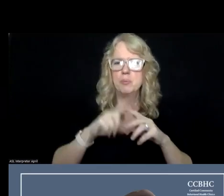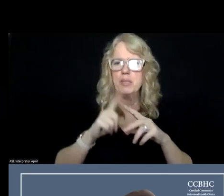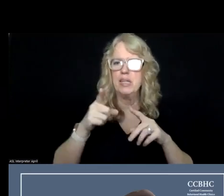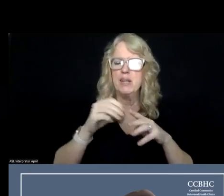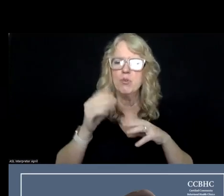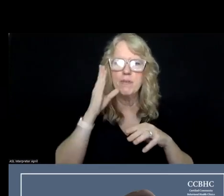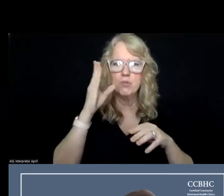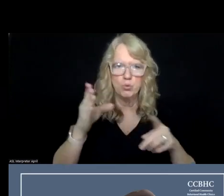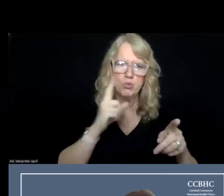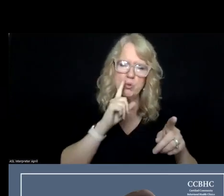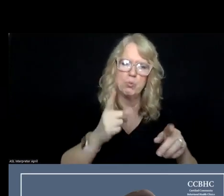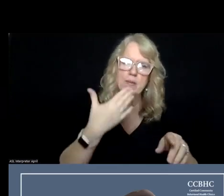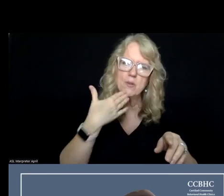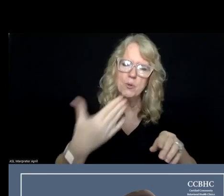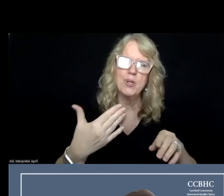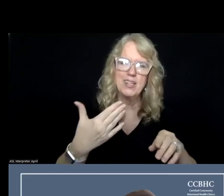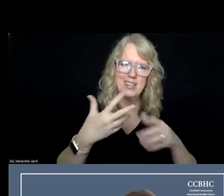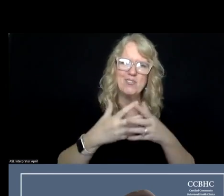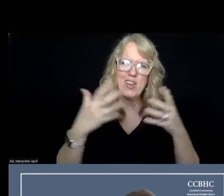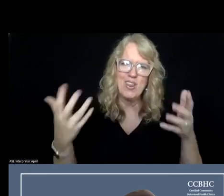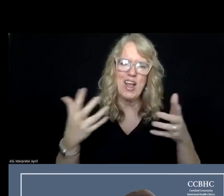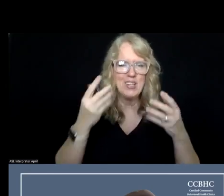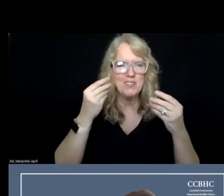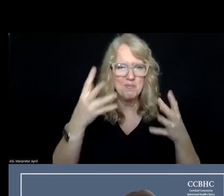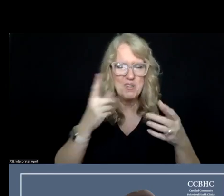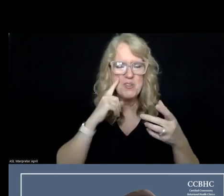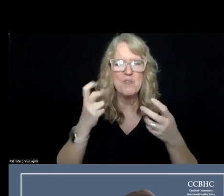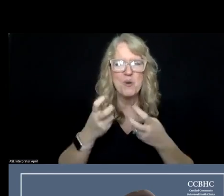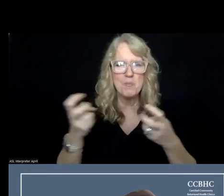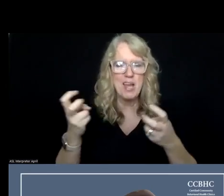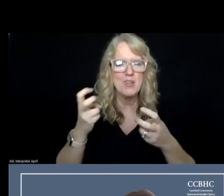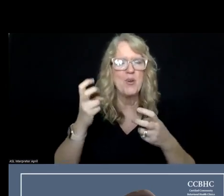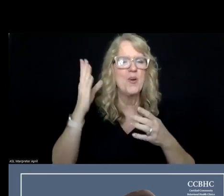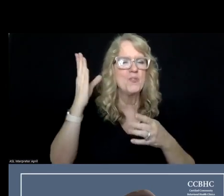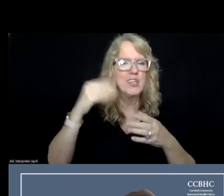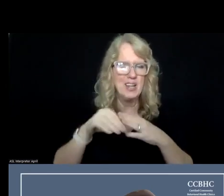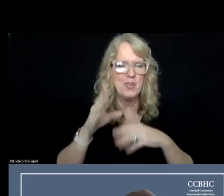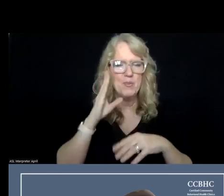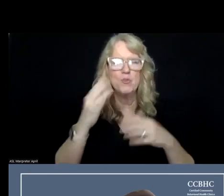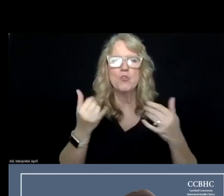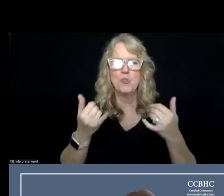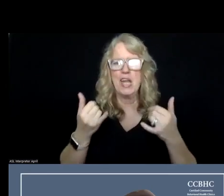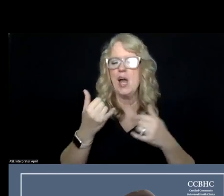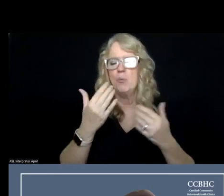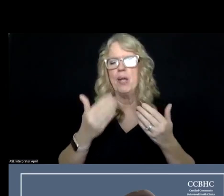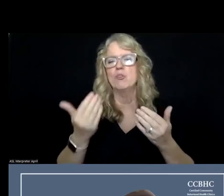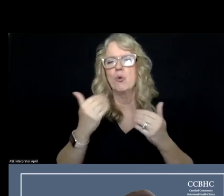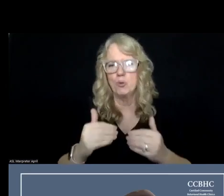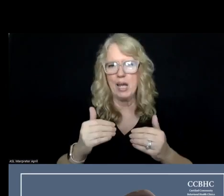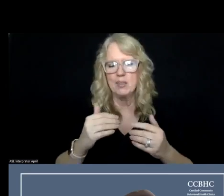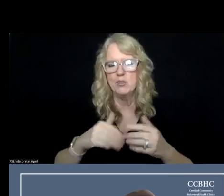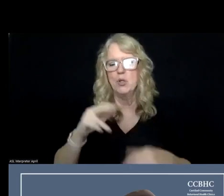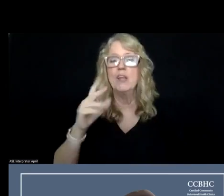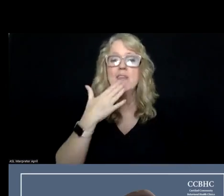a future. This looks like a really good longer term panel presentation for the future as well. But we're going to need to go break to